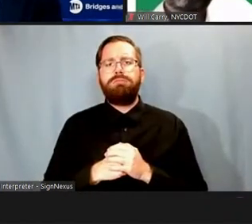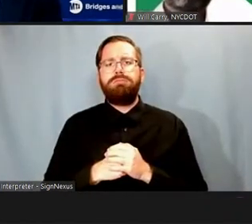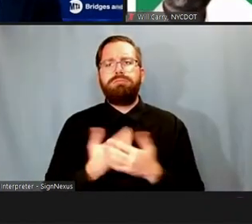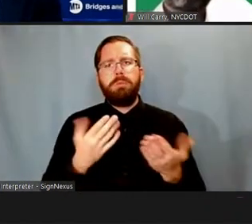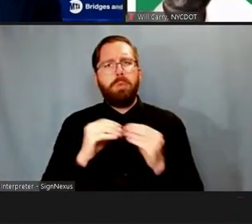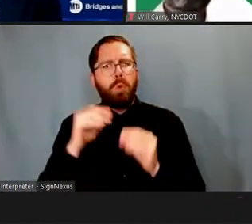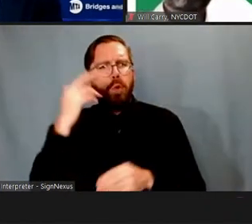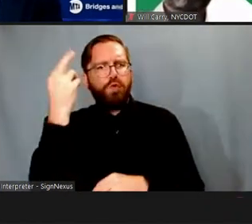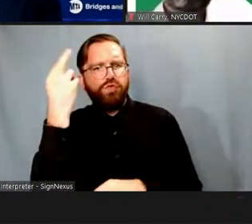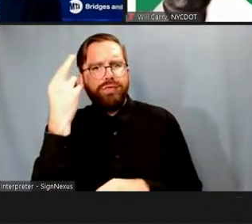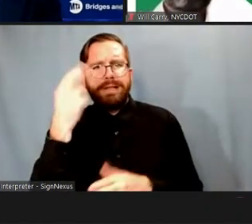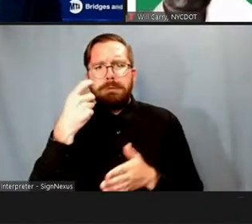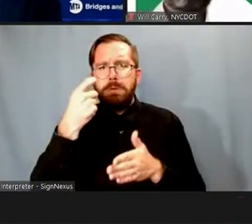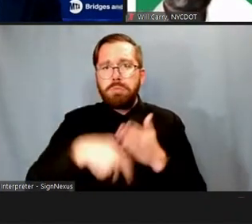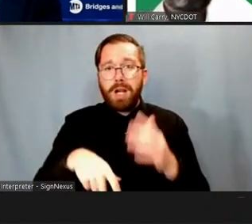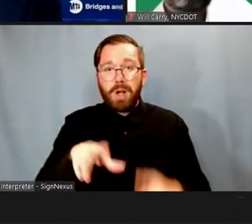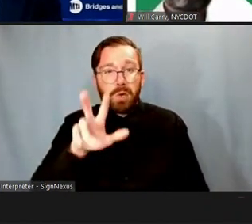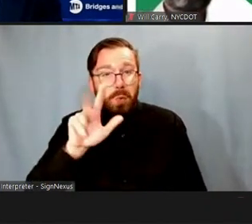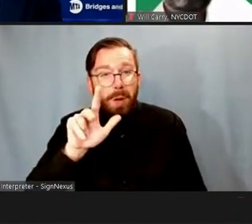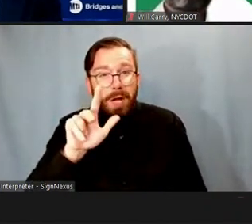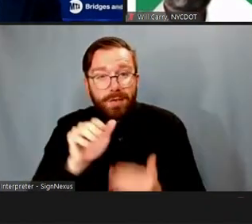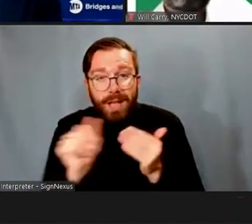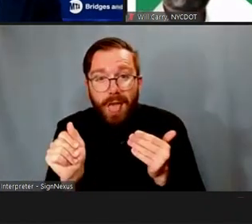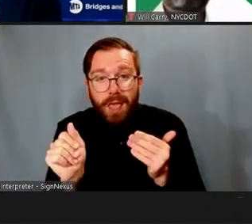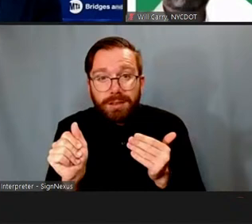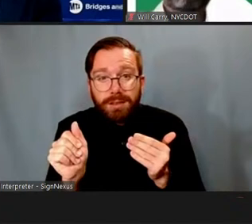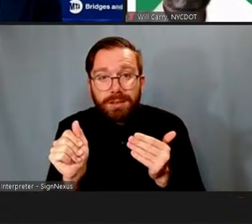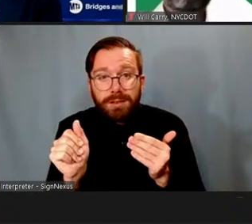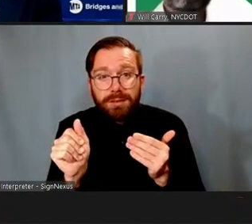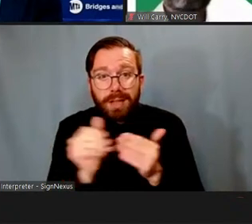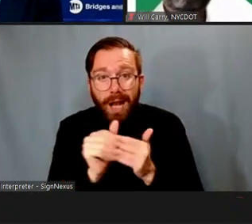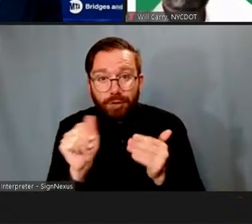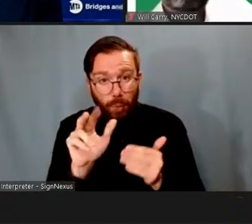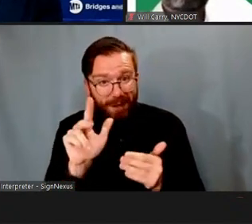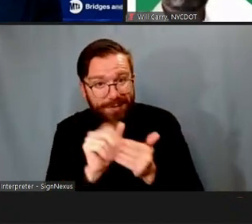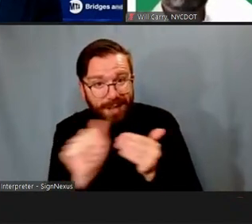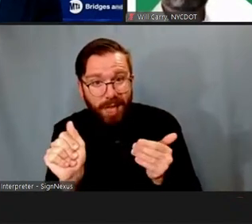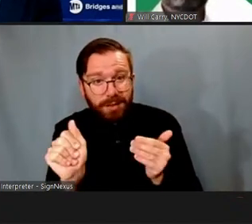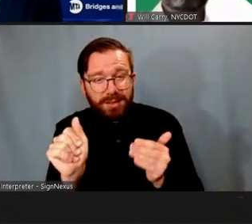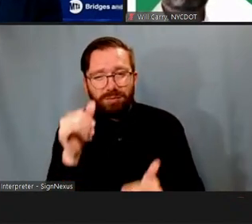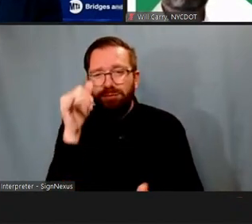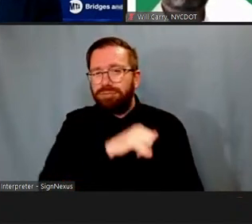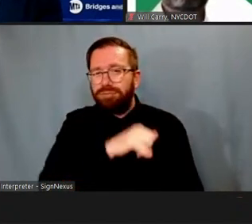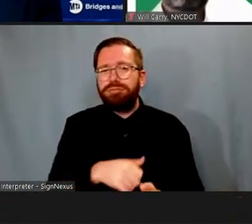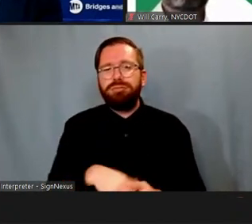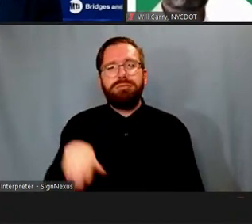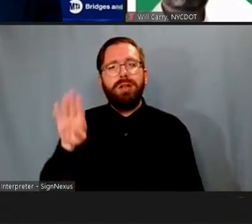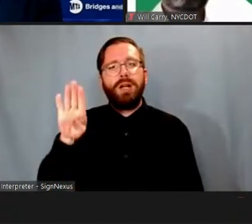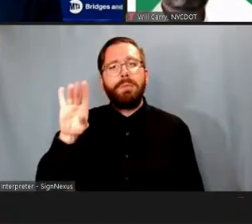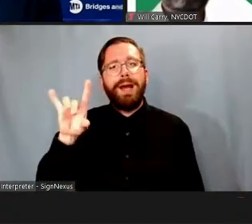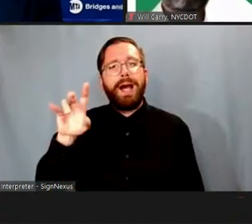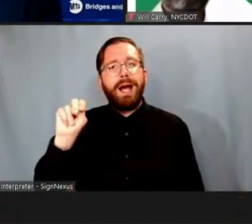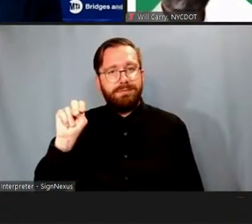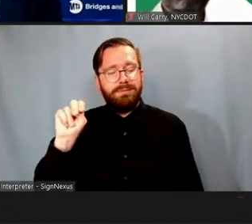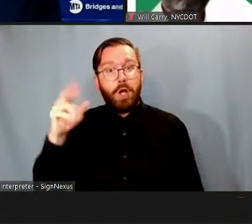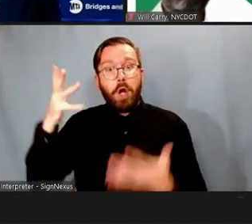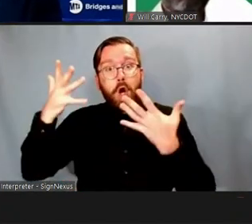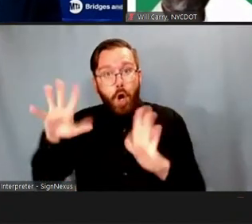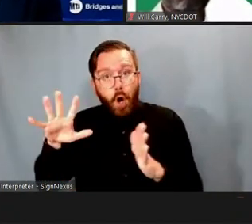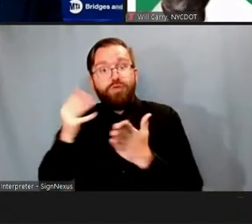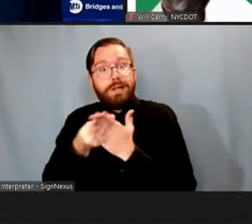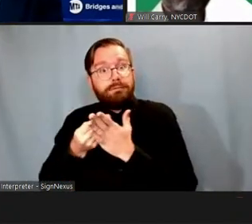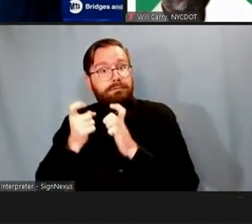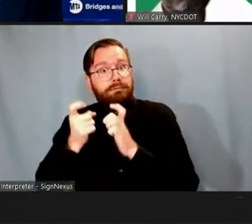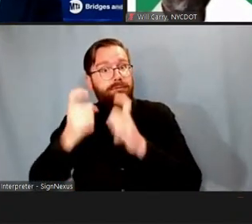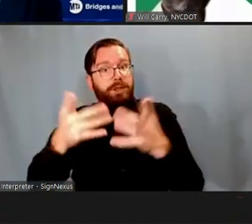23 dollars that's ridiculous biden again i repeat biden has already given you